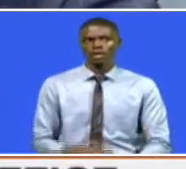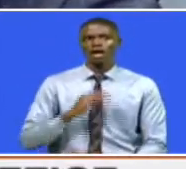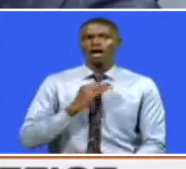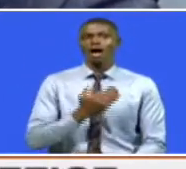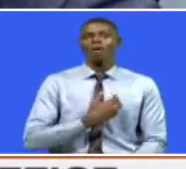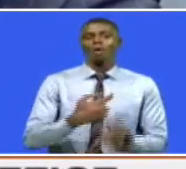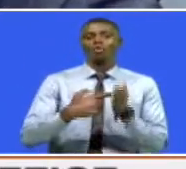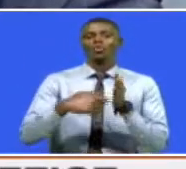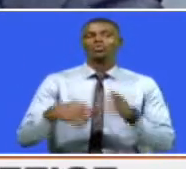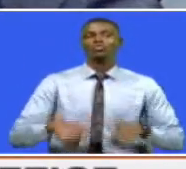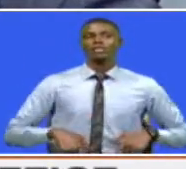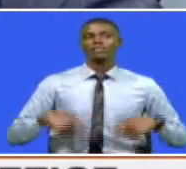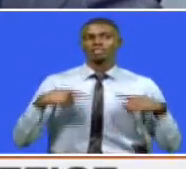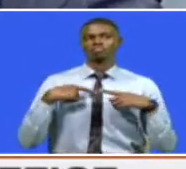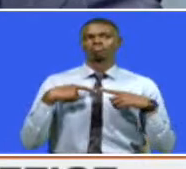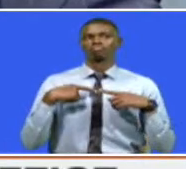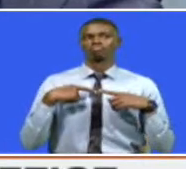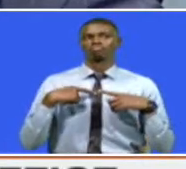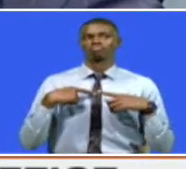of living